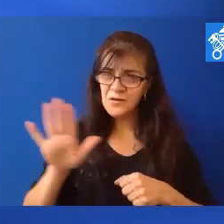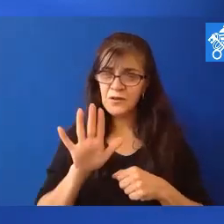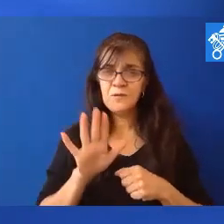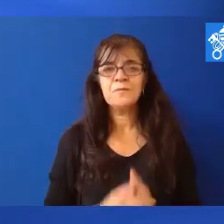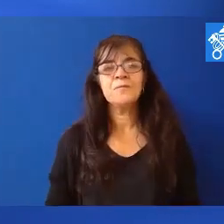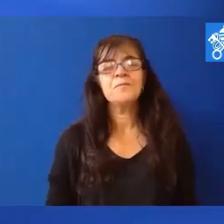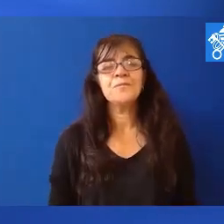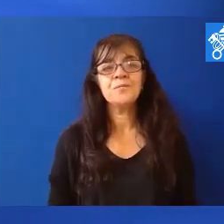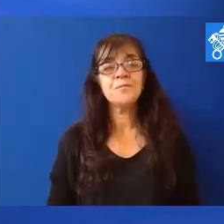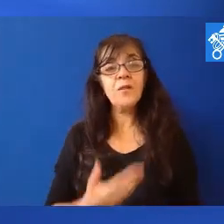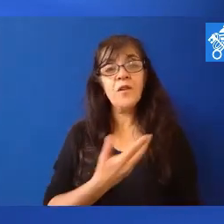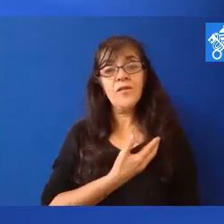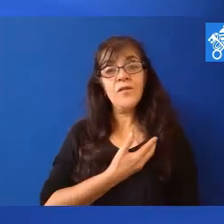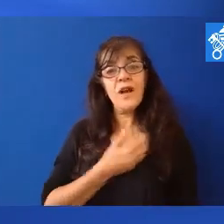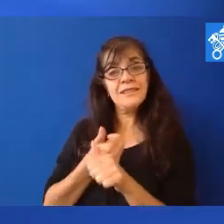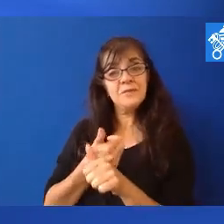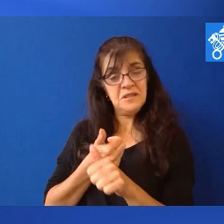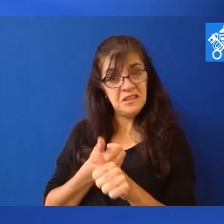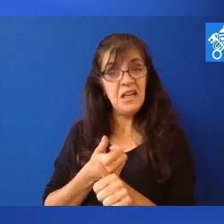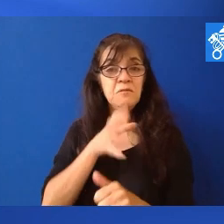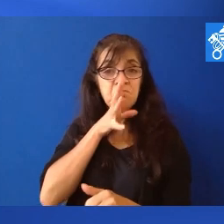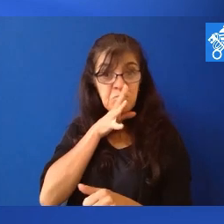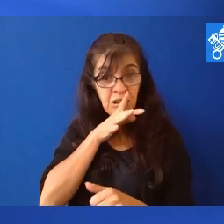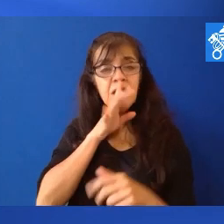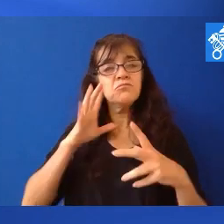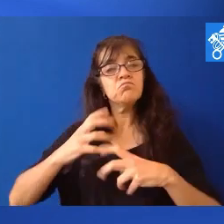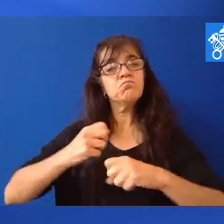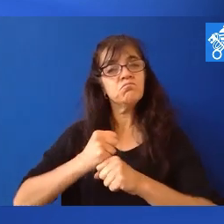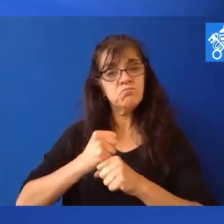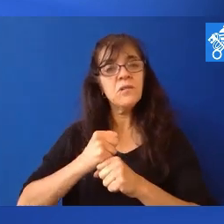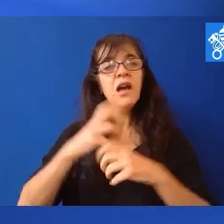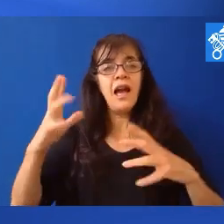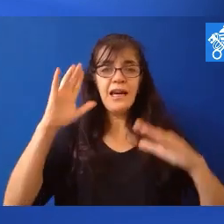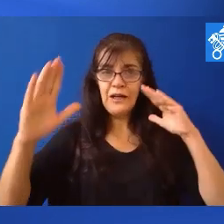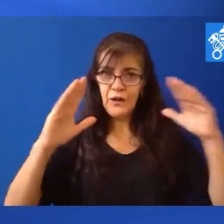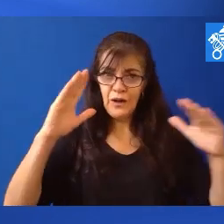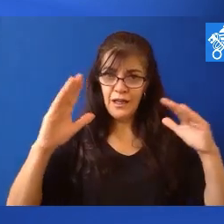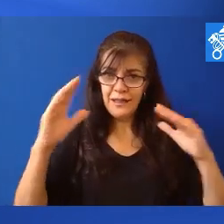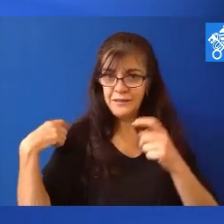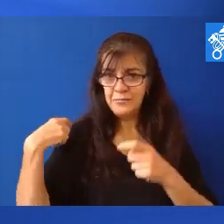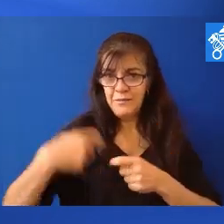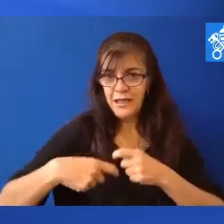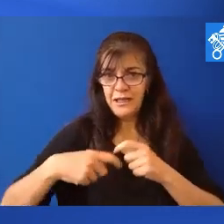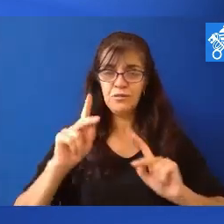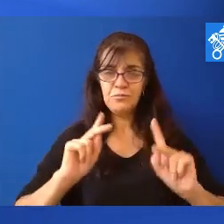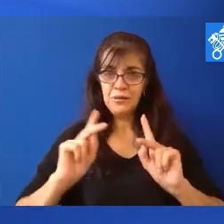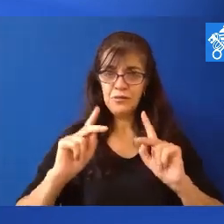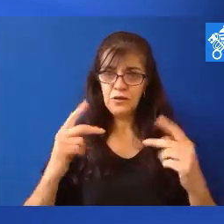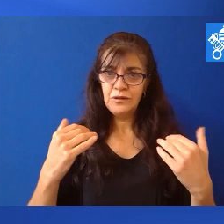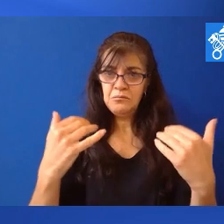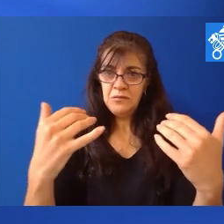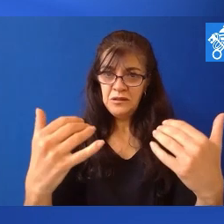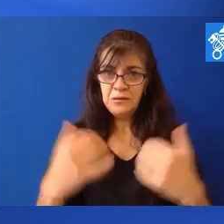So the Holy Father gave the, being a Spanish speaker himself, he gave the summary and then greeted the Spanish-speaking